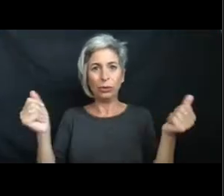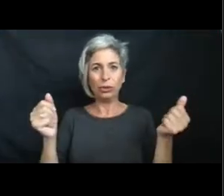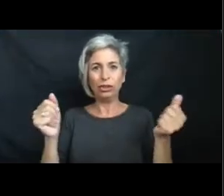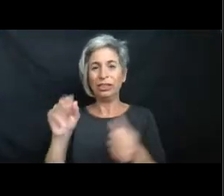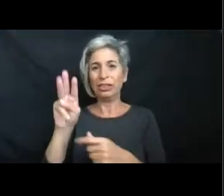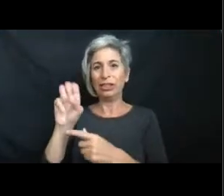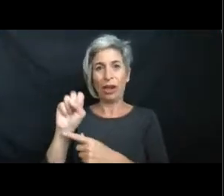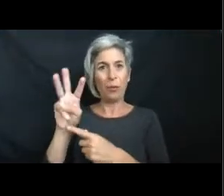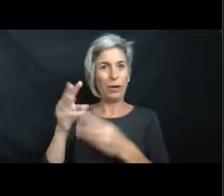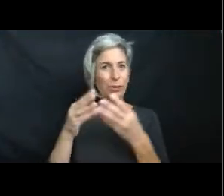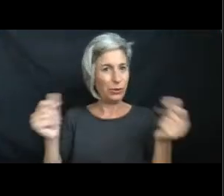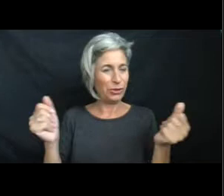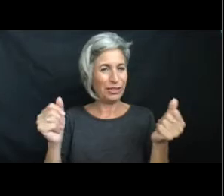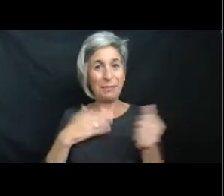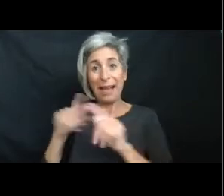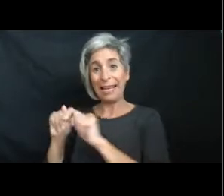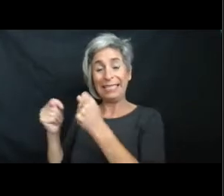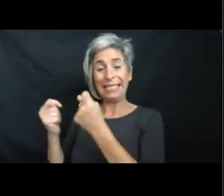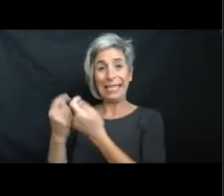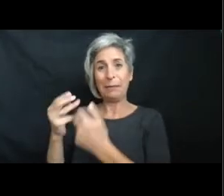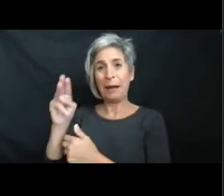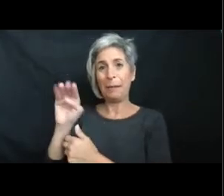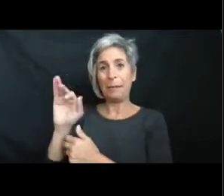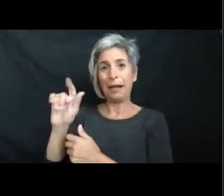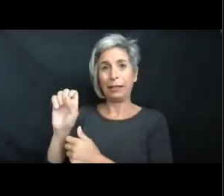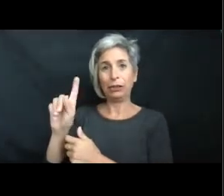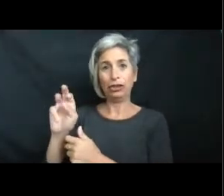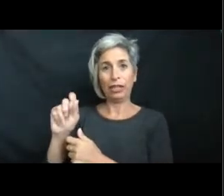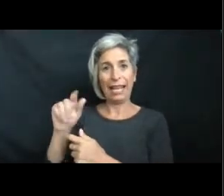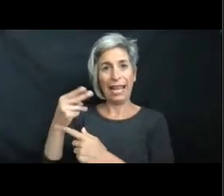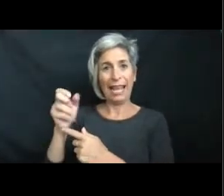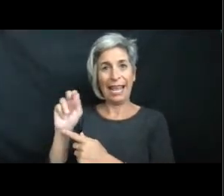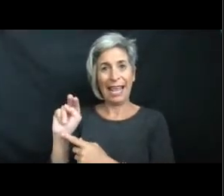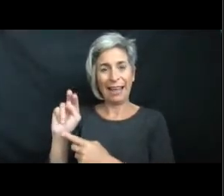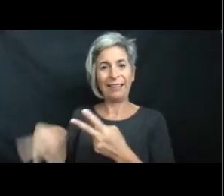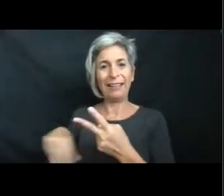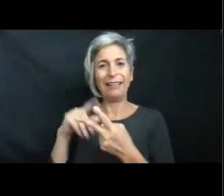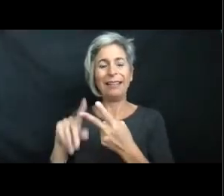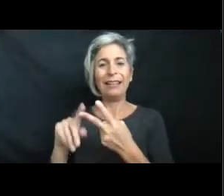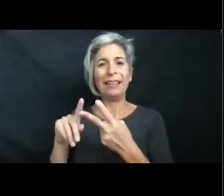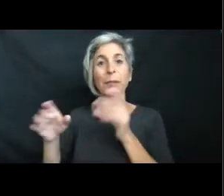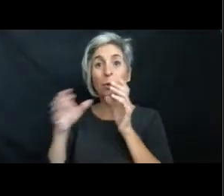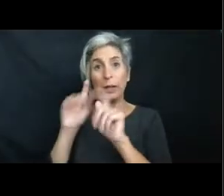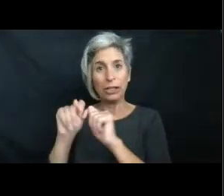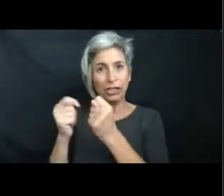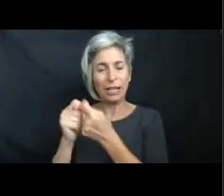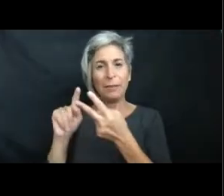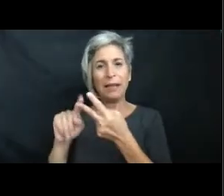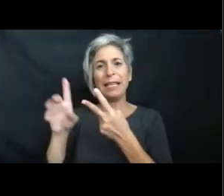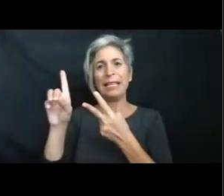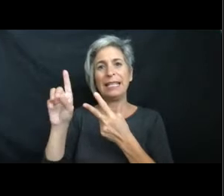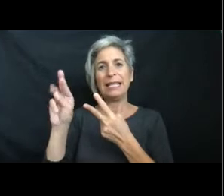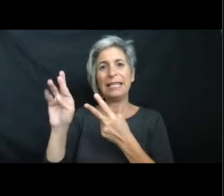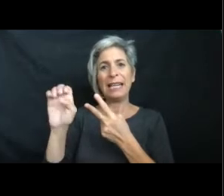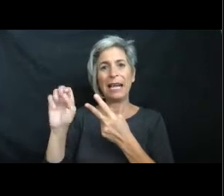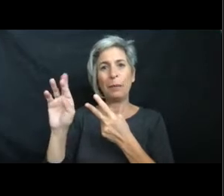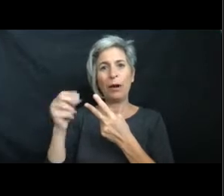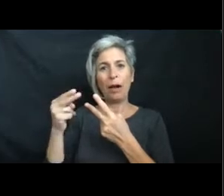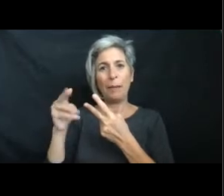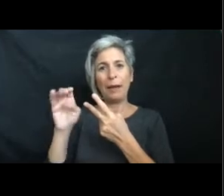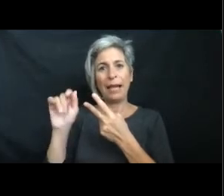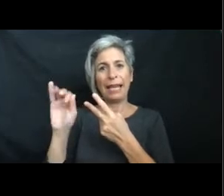our team, we have Michael Jerahan, who's part of our core implementation team, Deborah Mazakis, who's also part